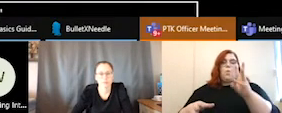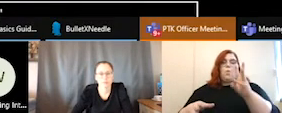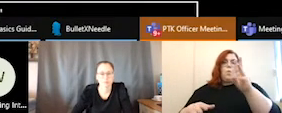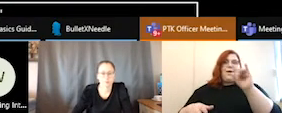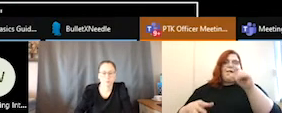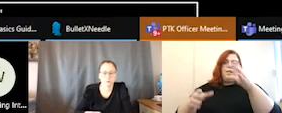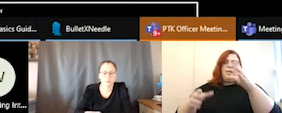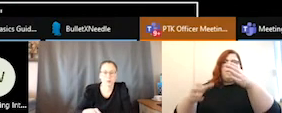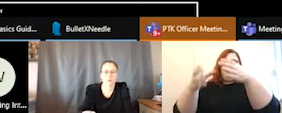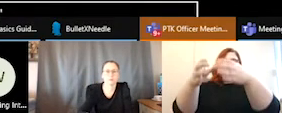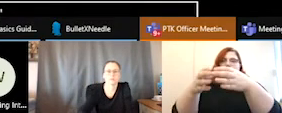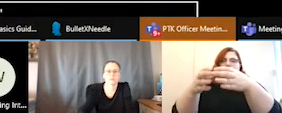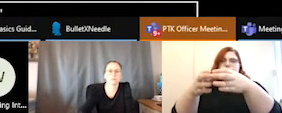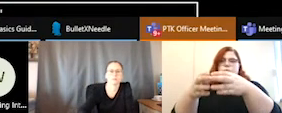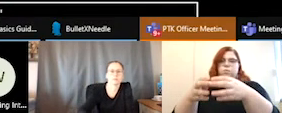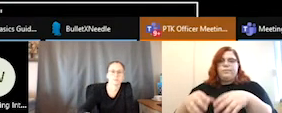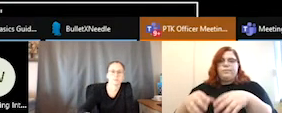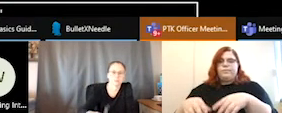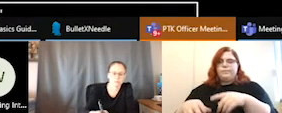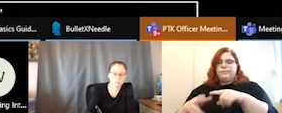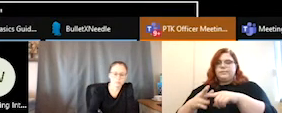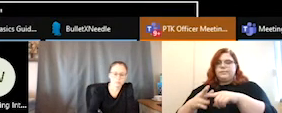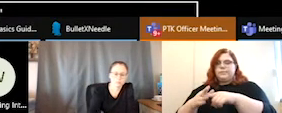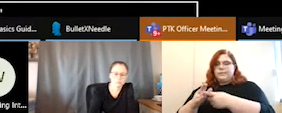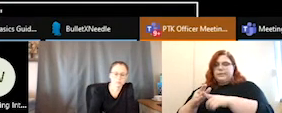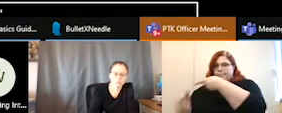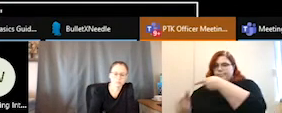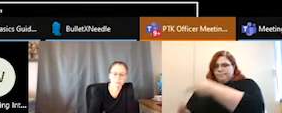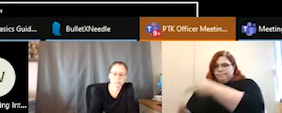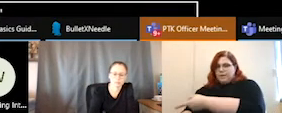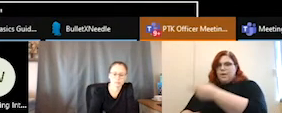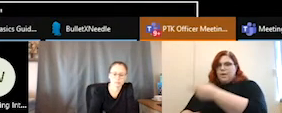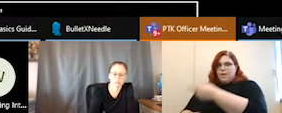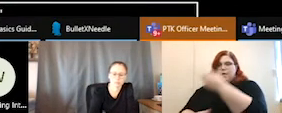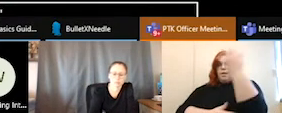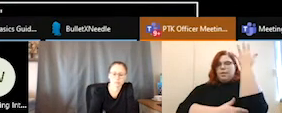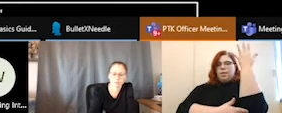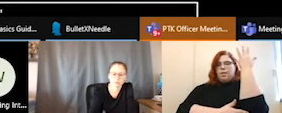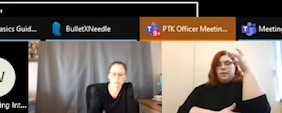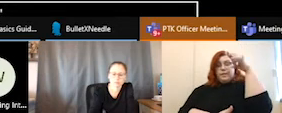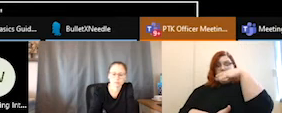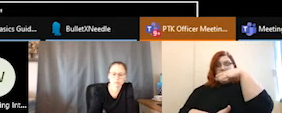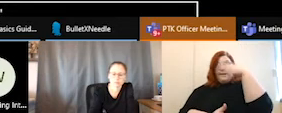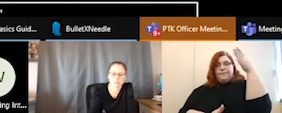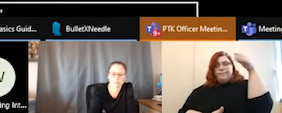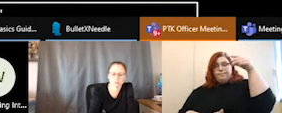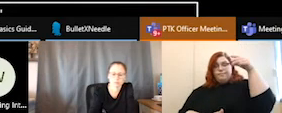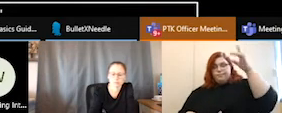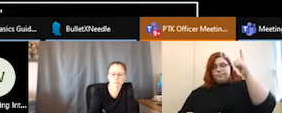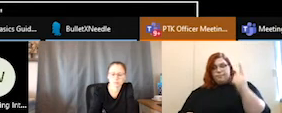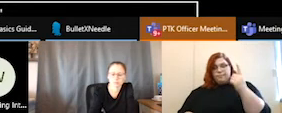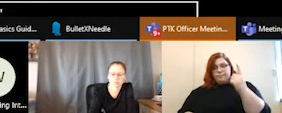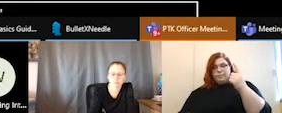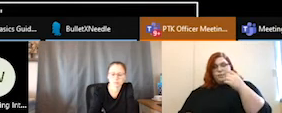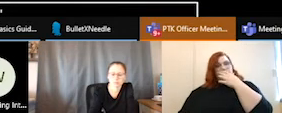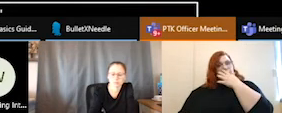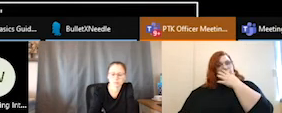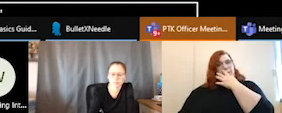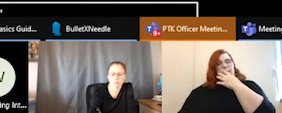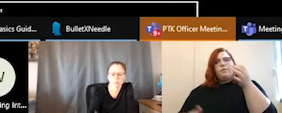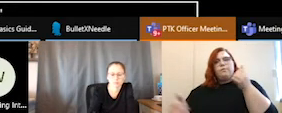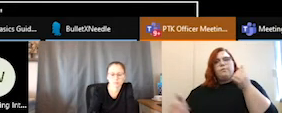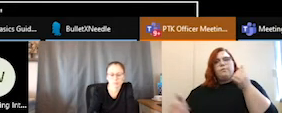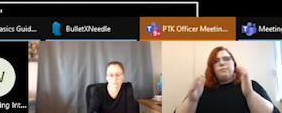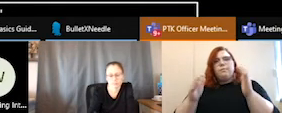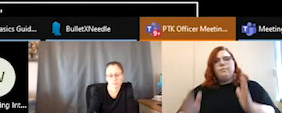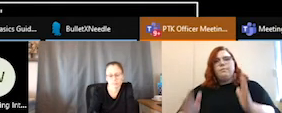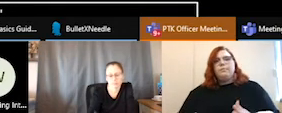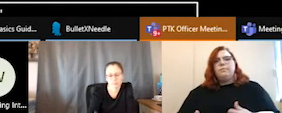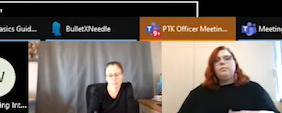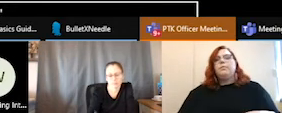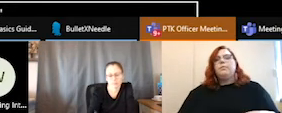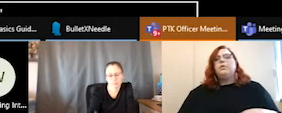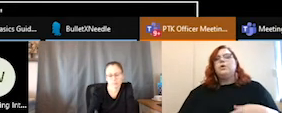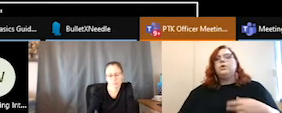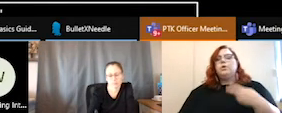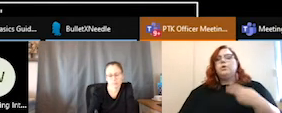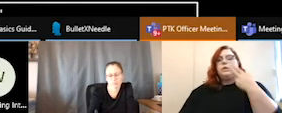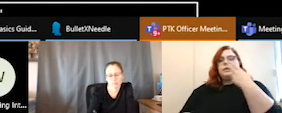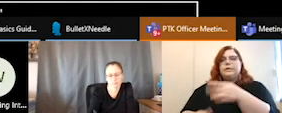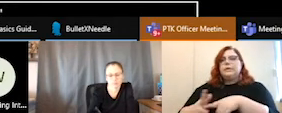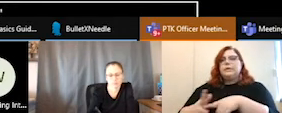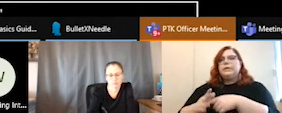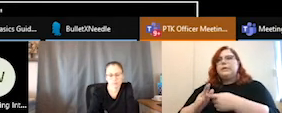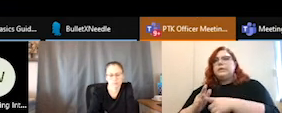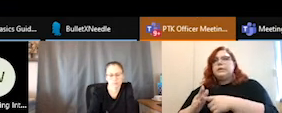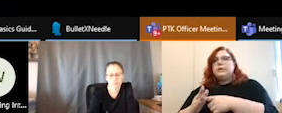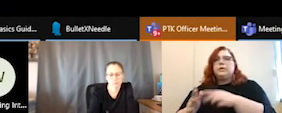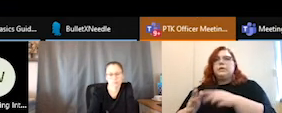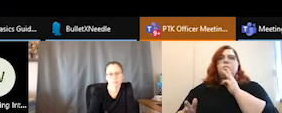on the ground, there's a lamp, and so on. And so as a player, I would think, well, you know, if there's some keys there, there's a bottle of water, maybe I can